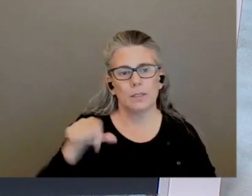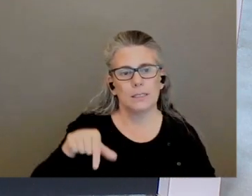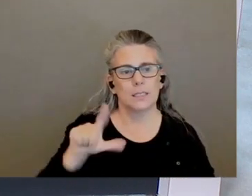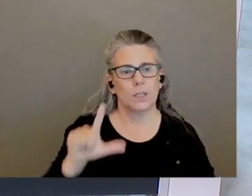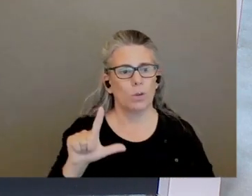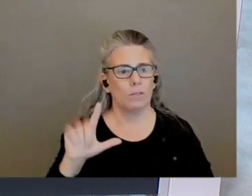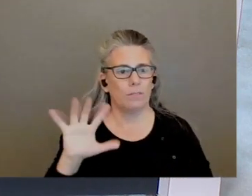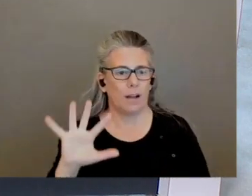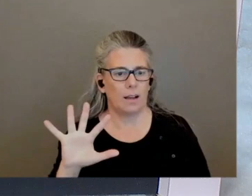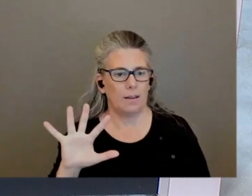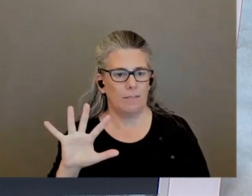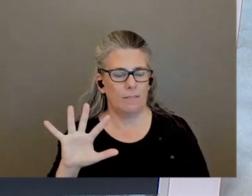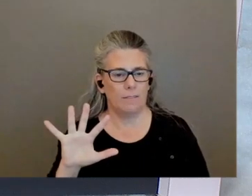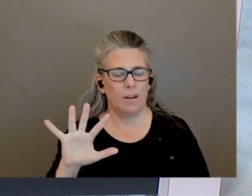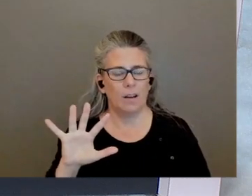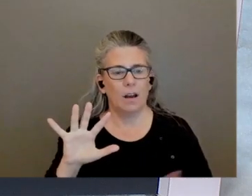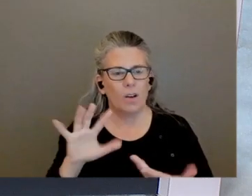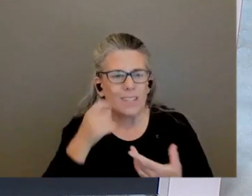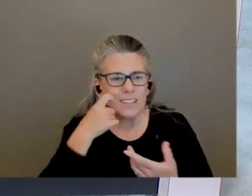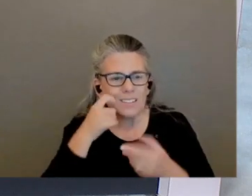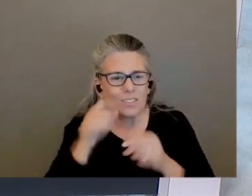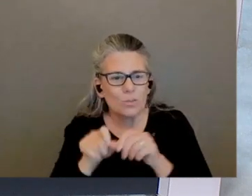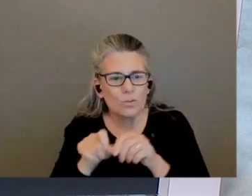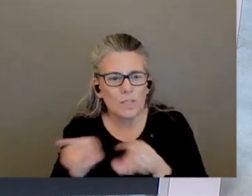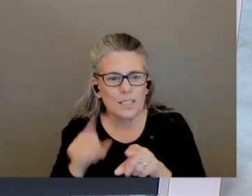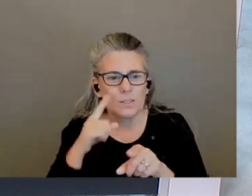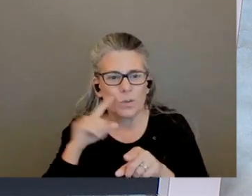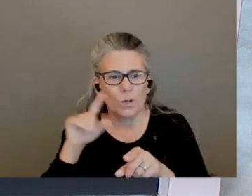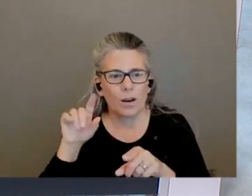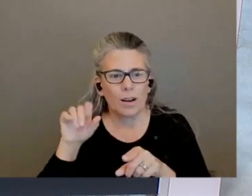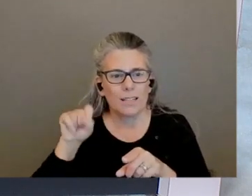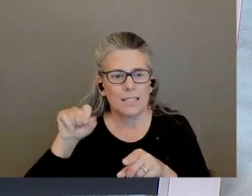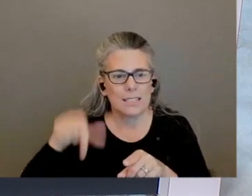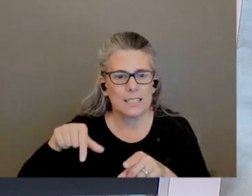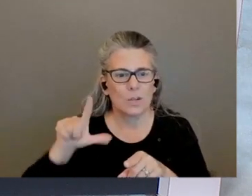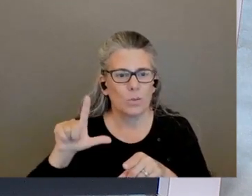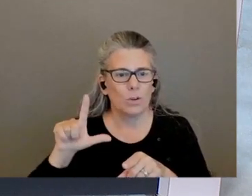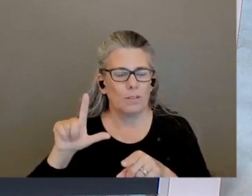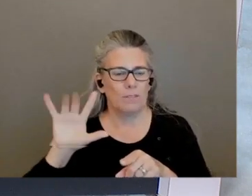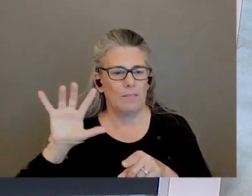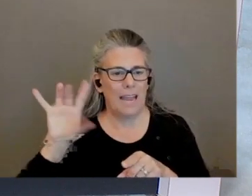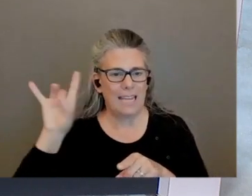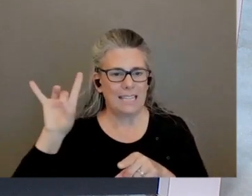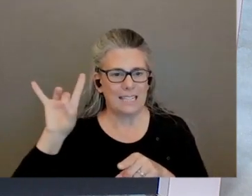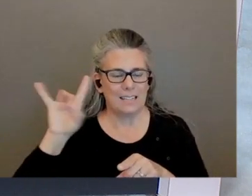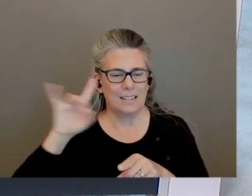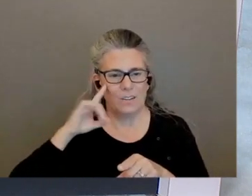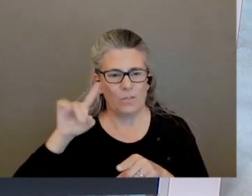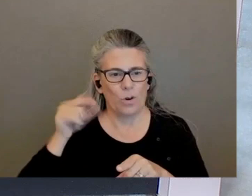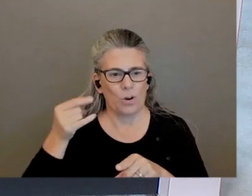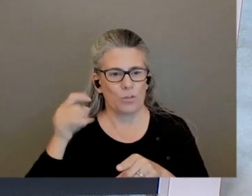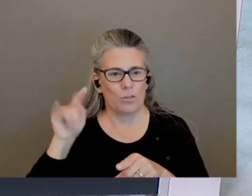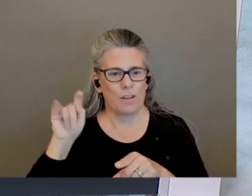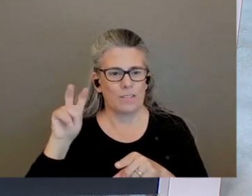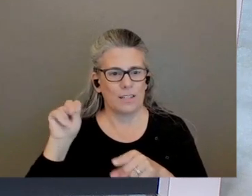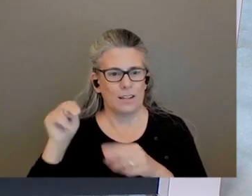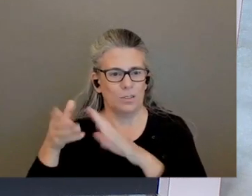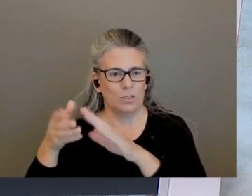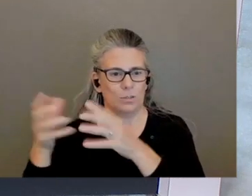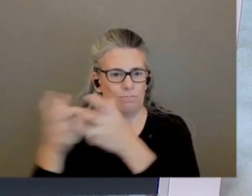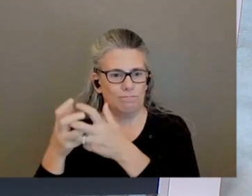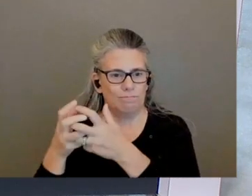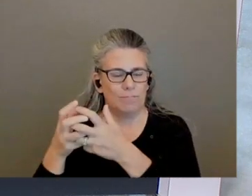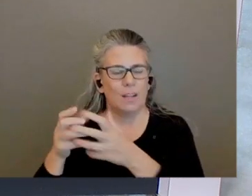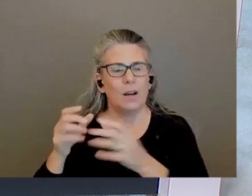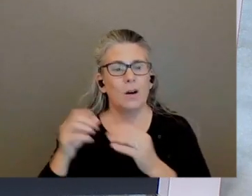only released it for MySQL 8 on top of Graviton-based instances. So you have to first upgrade your application to